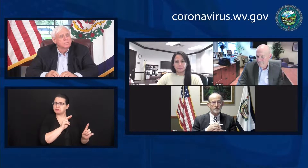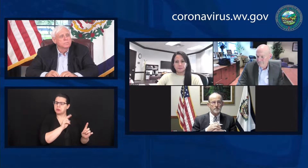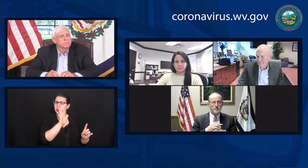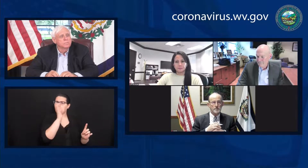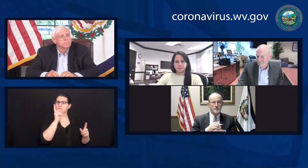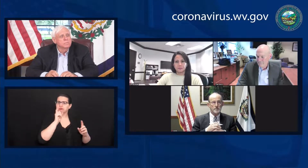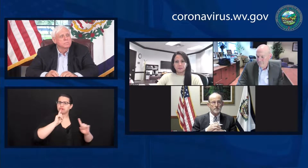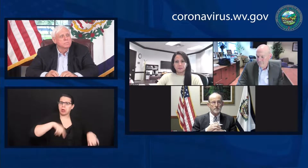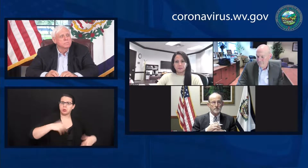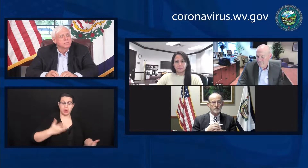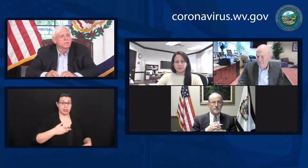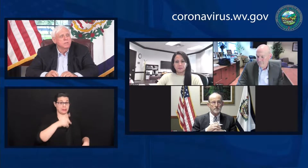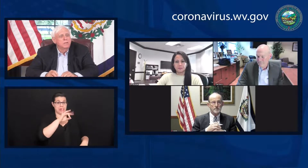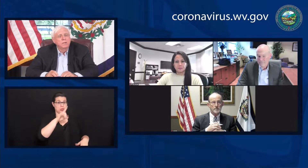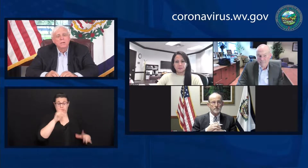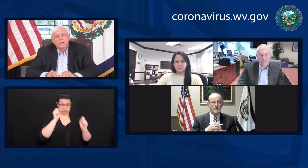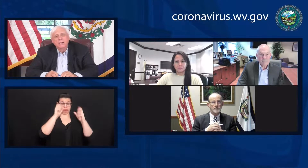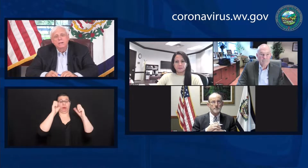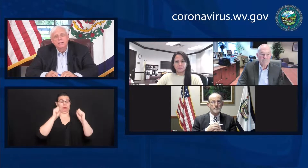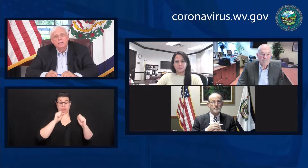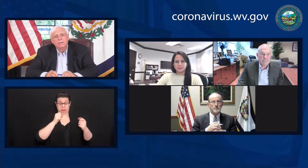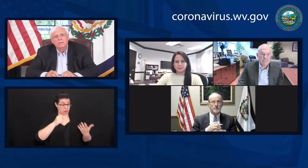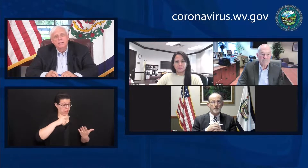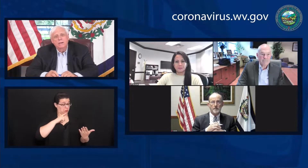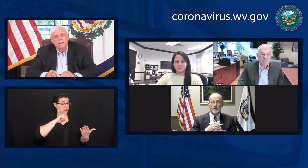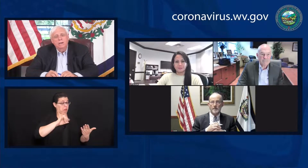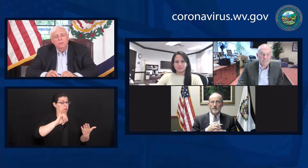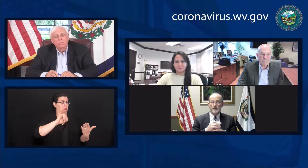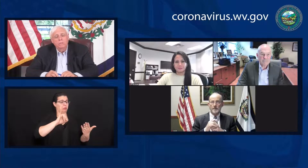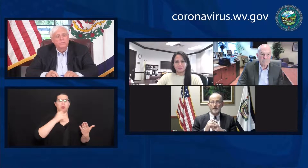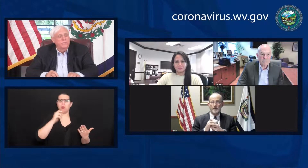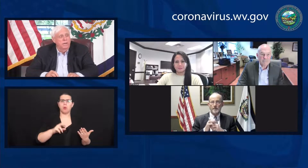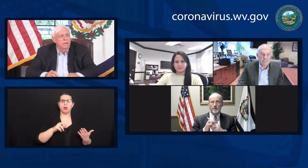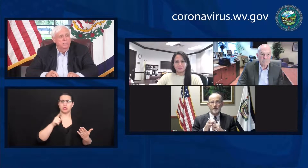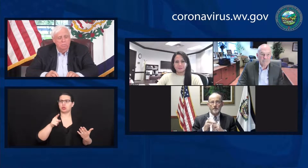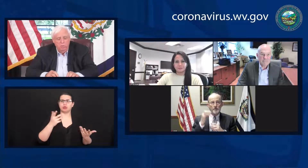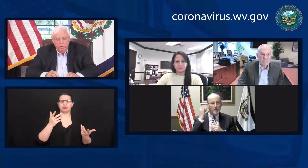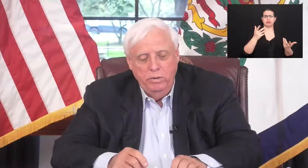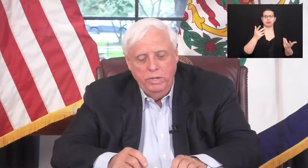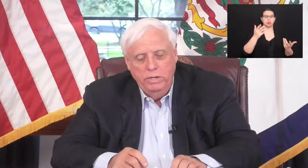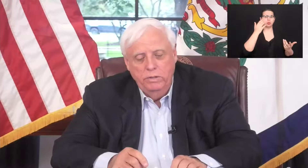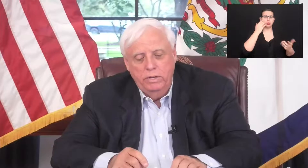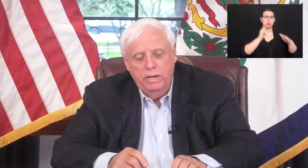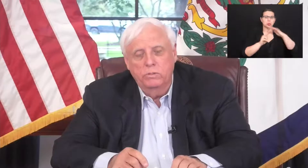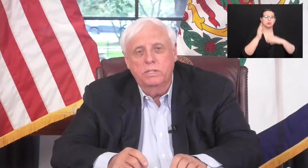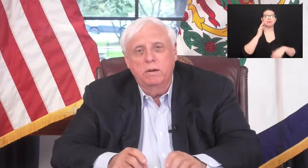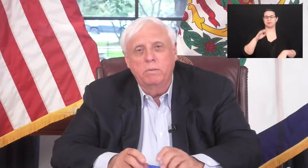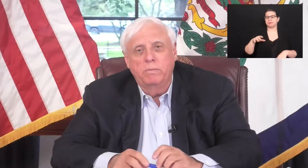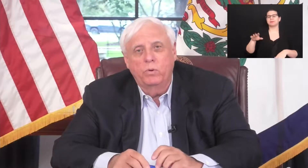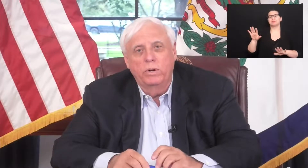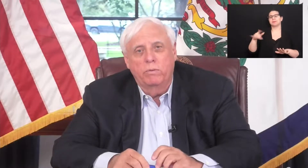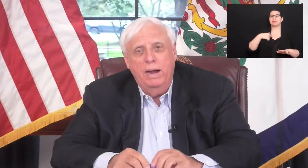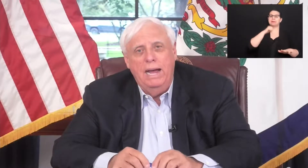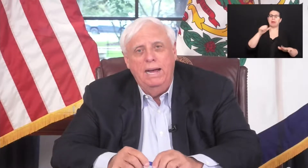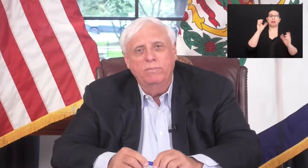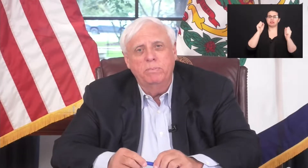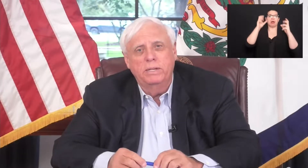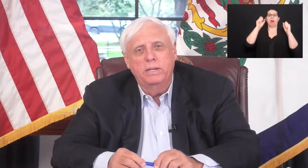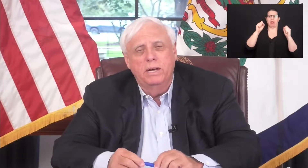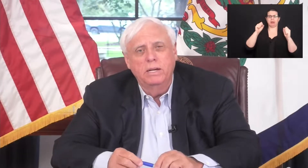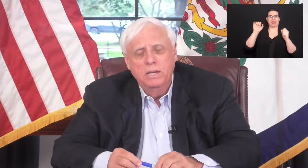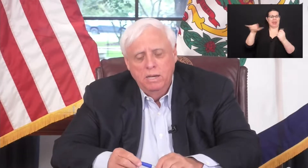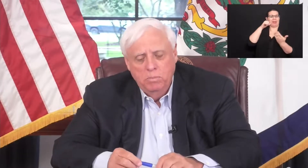did you know something was coming? Thank you. I really wasn't shocked. I mean, we knew the letter was coming before it